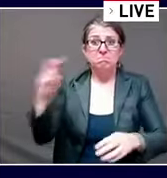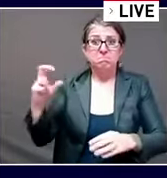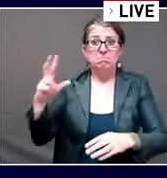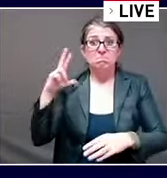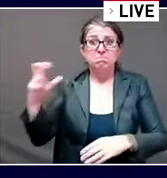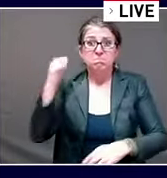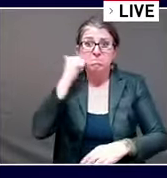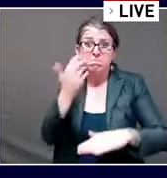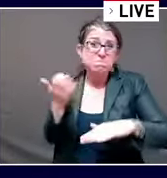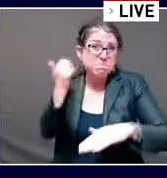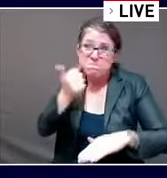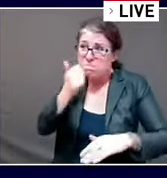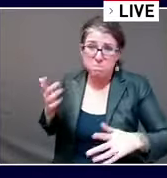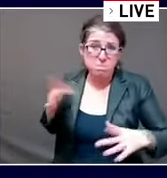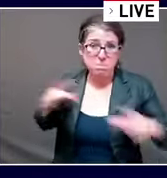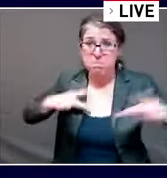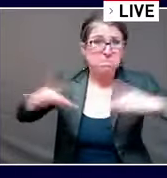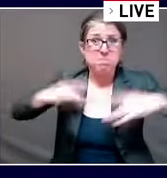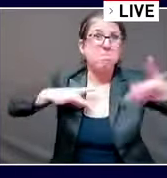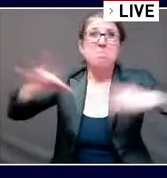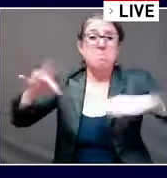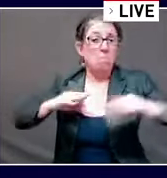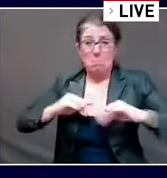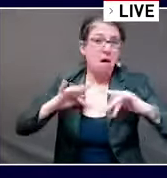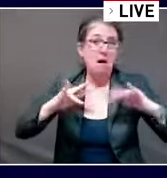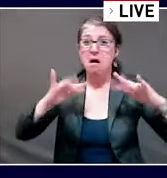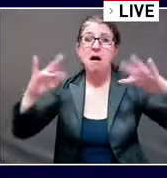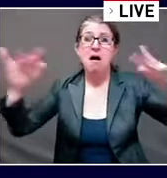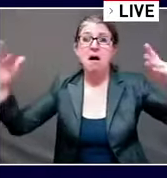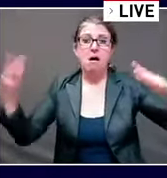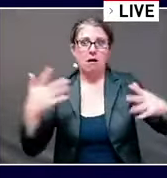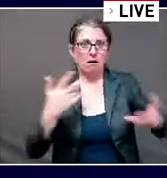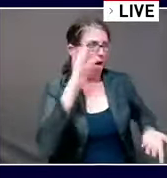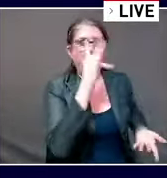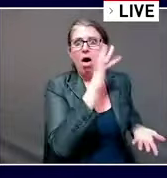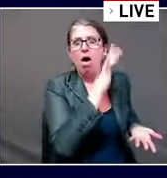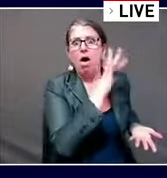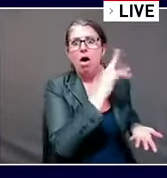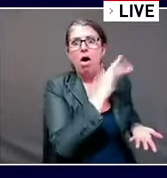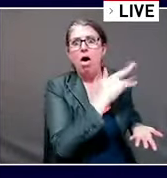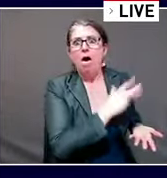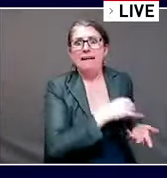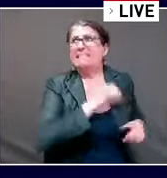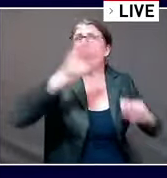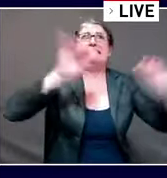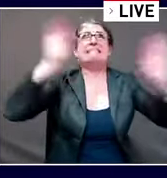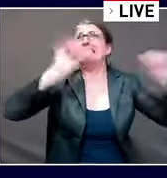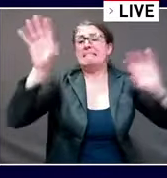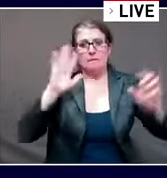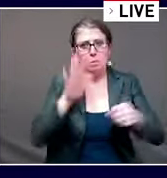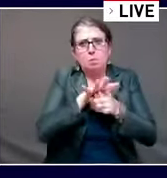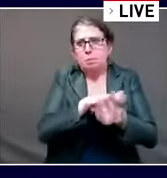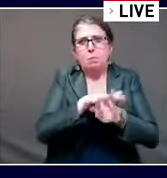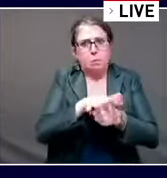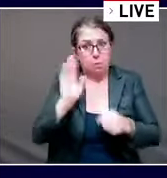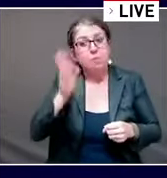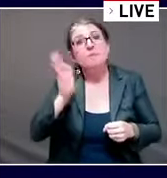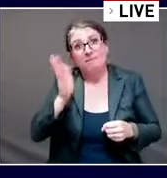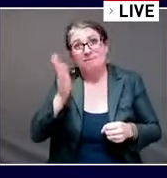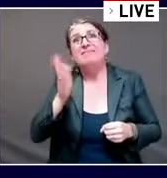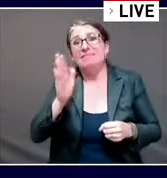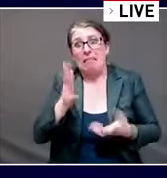place increasing strain on our healthcare system, which will then place more demands for PPE. Ever since day one of the